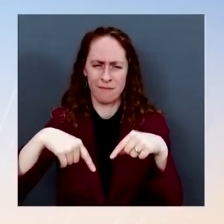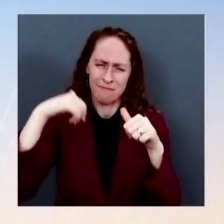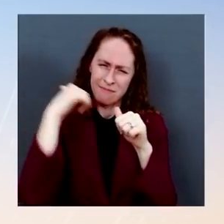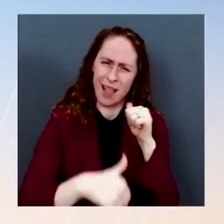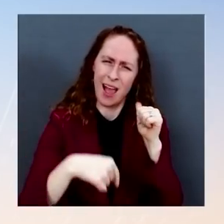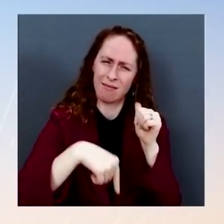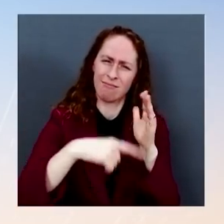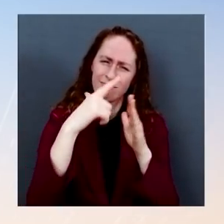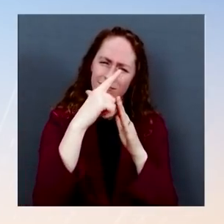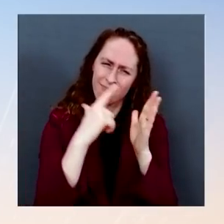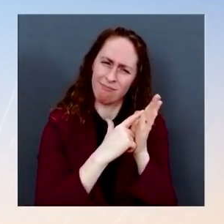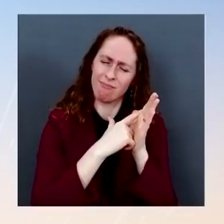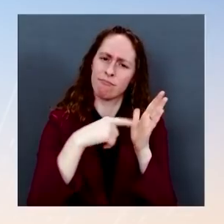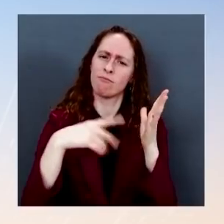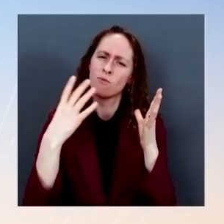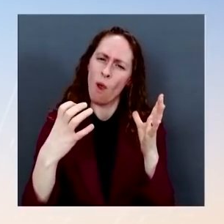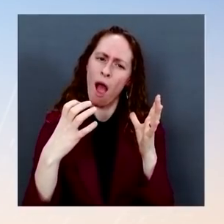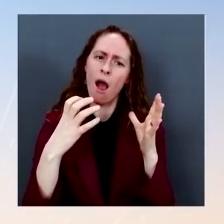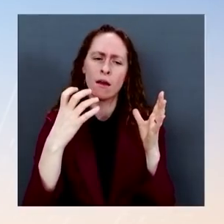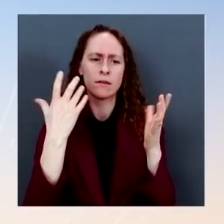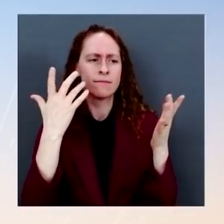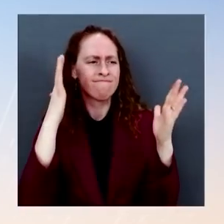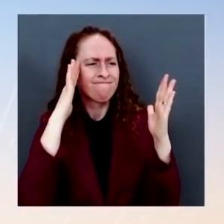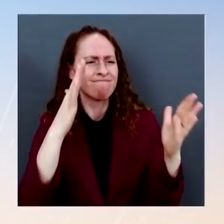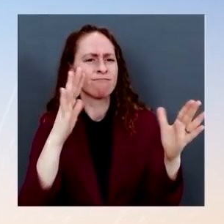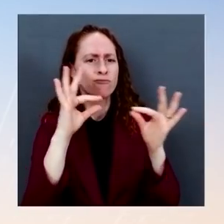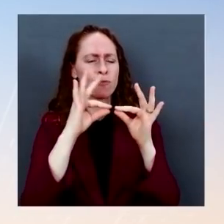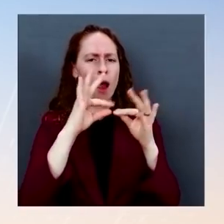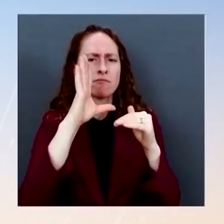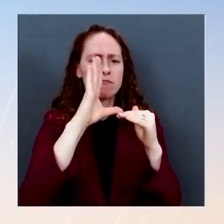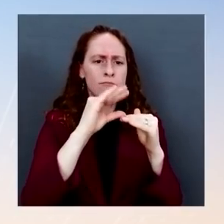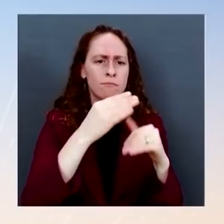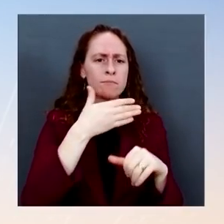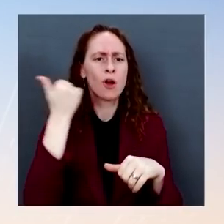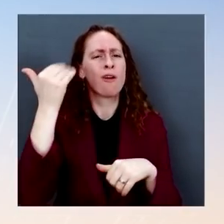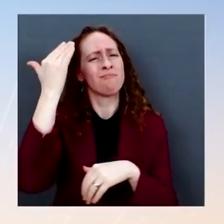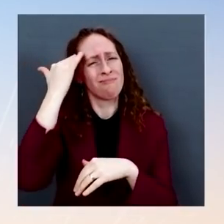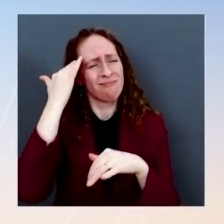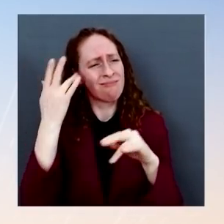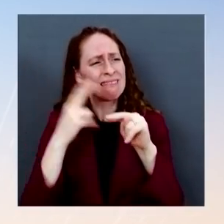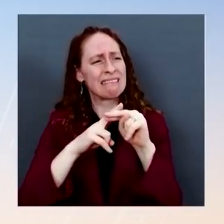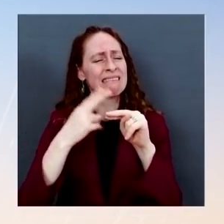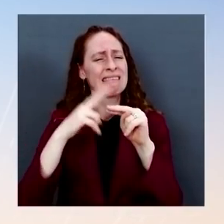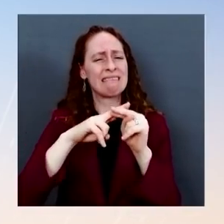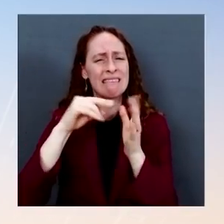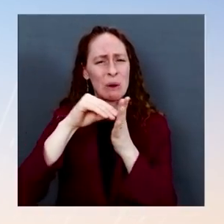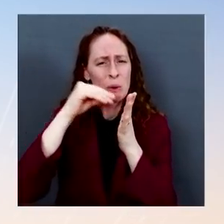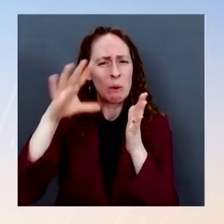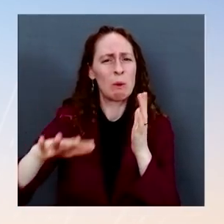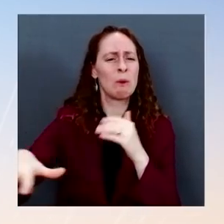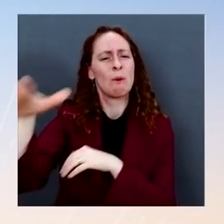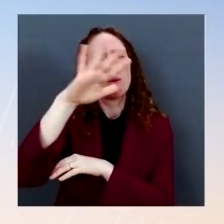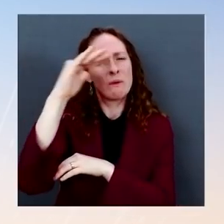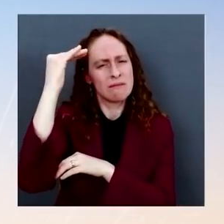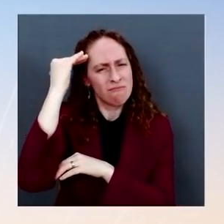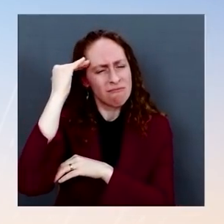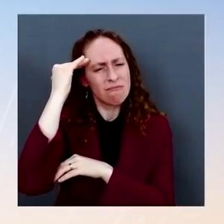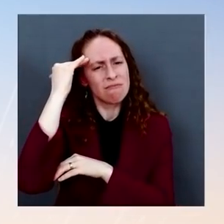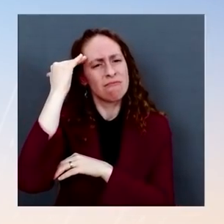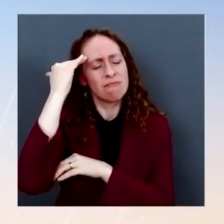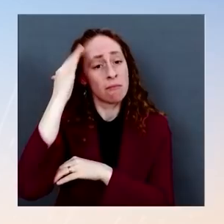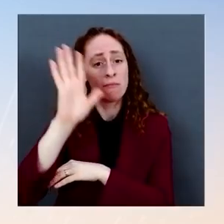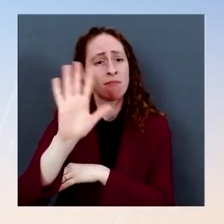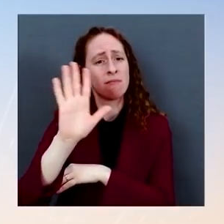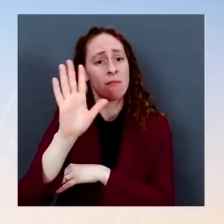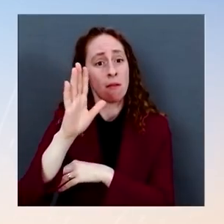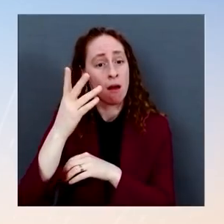people, but also we will see a trajectory in economic growth that is not where we want it to be. And we've seen projections from Goldman